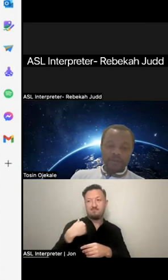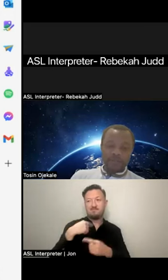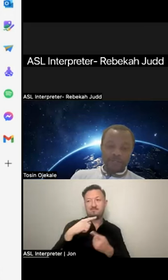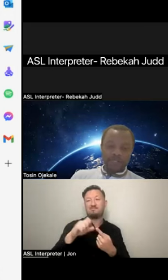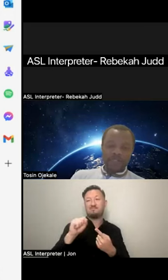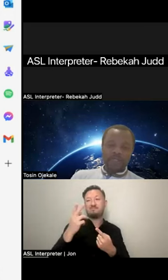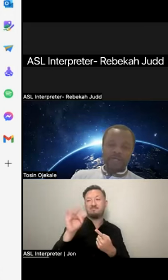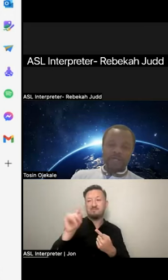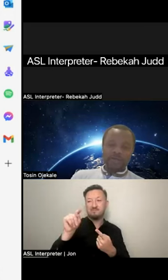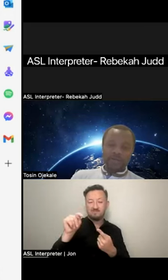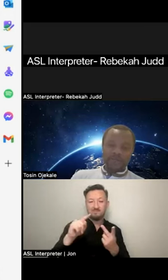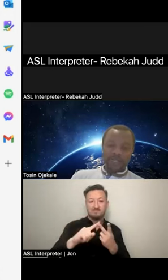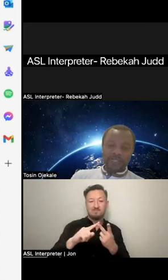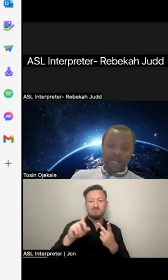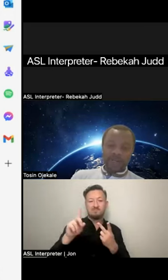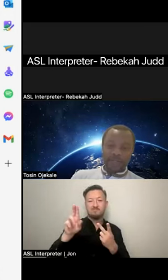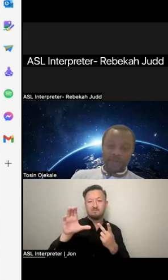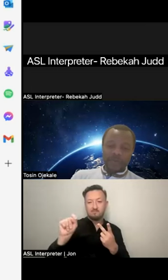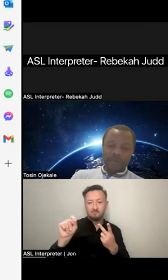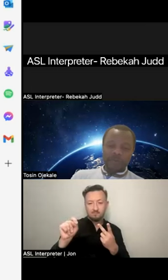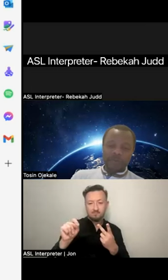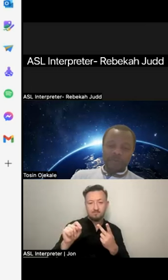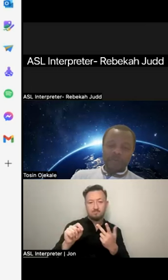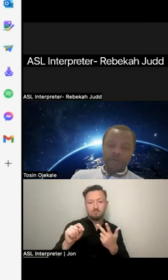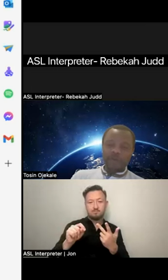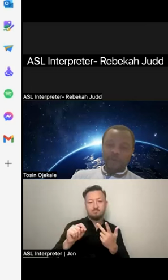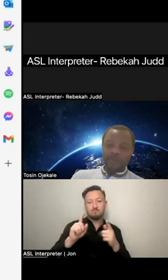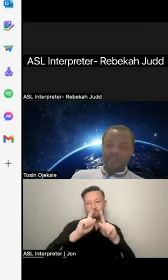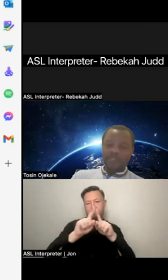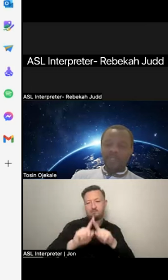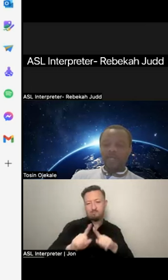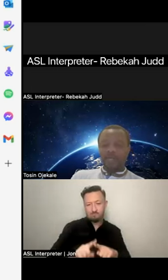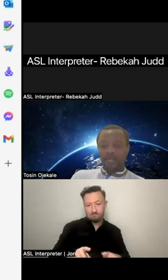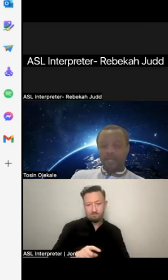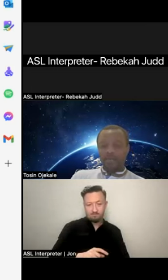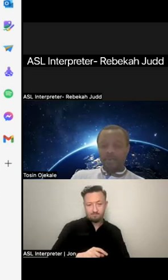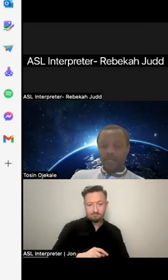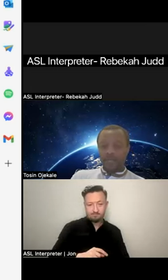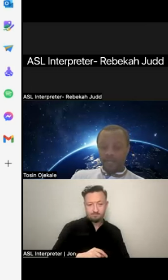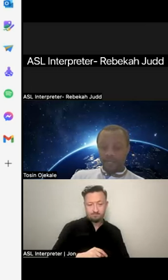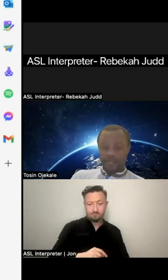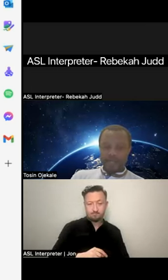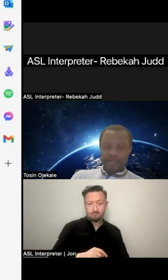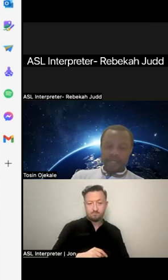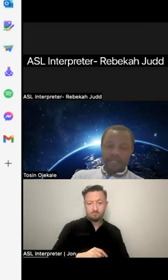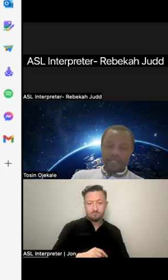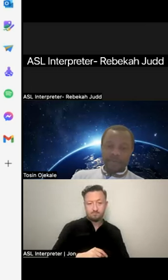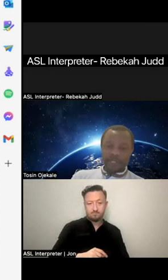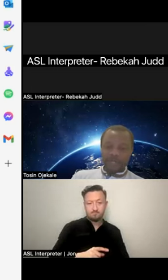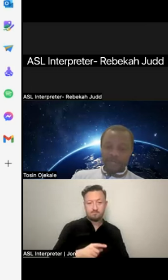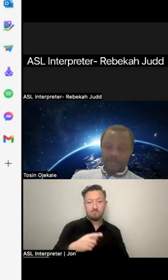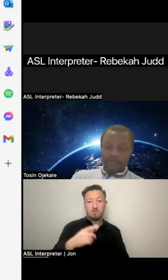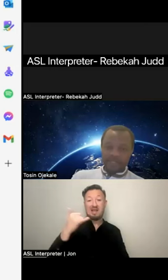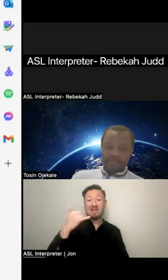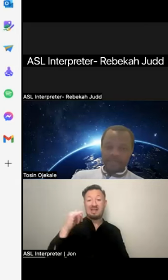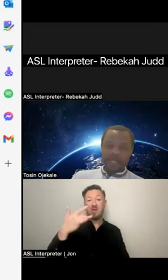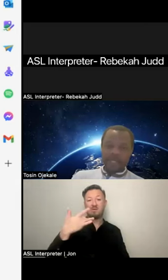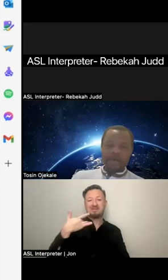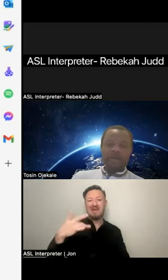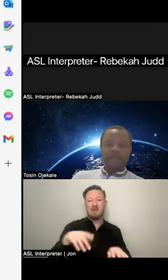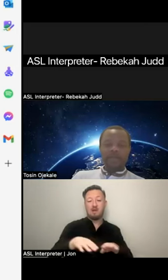or ducts runs vertically through one or more floors in the building. Okay, so that's